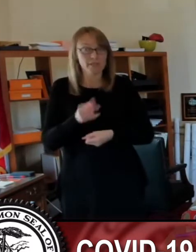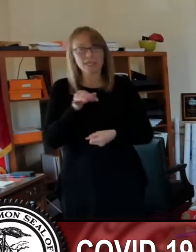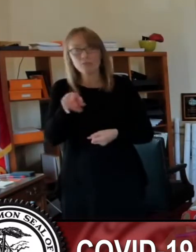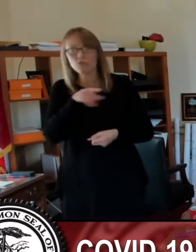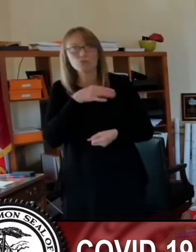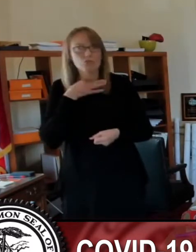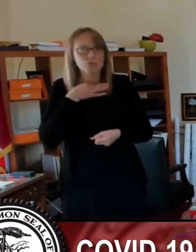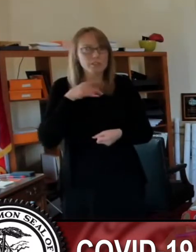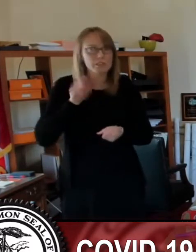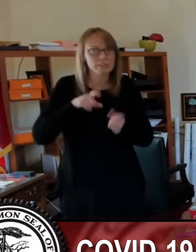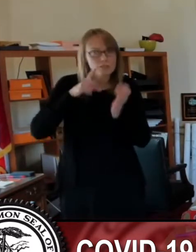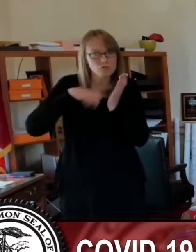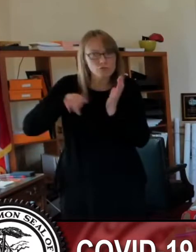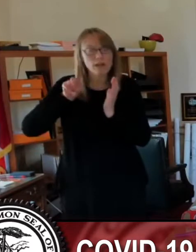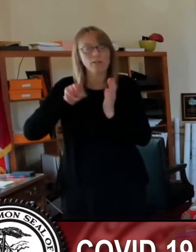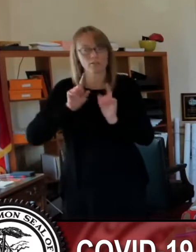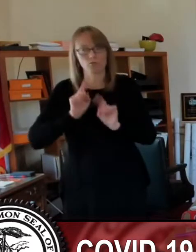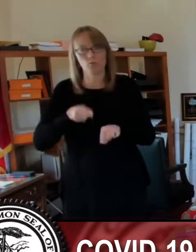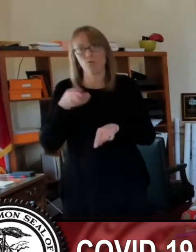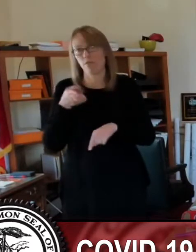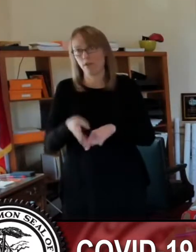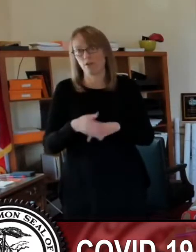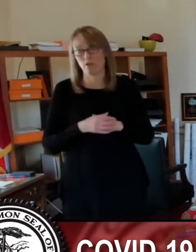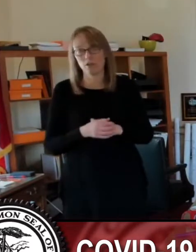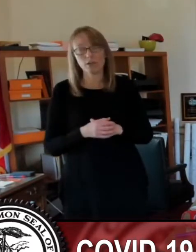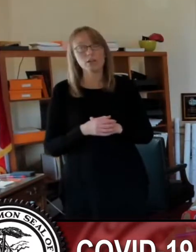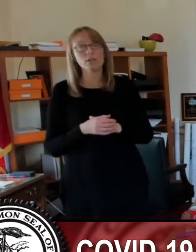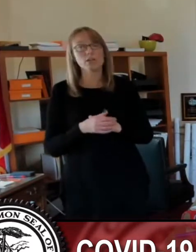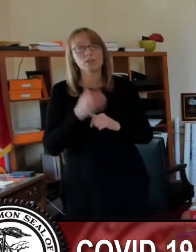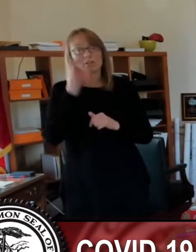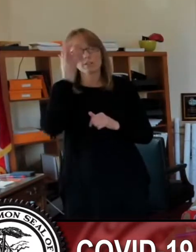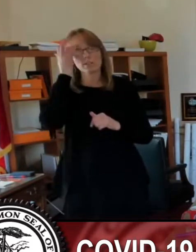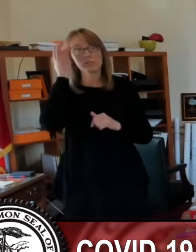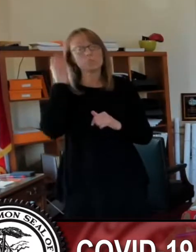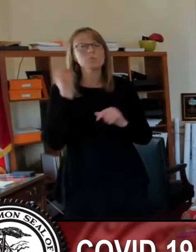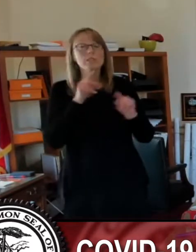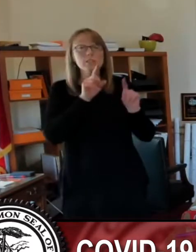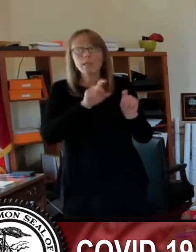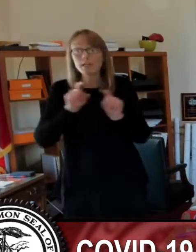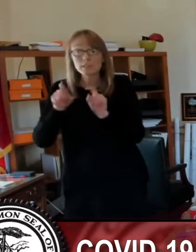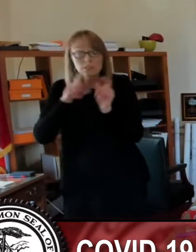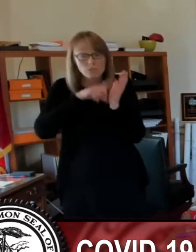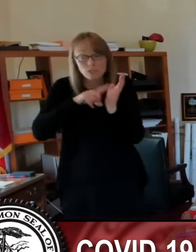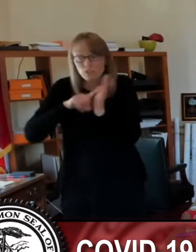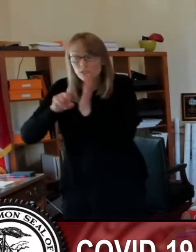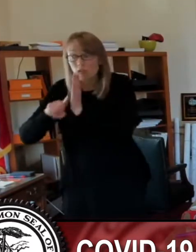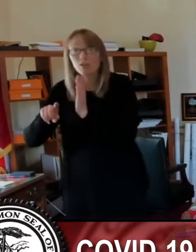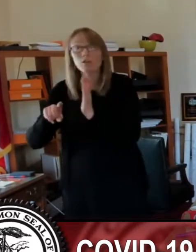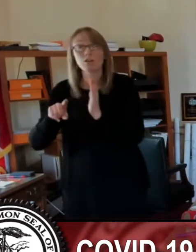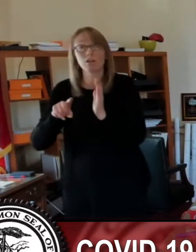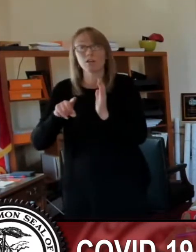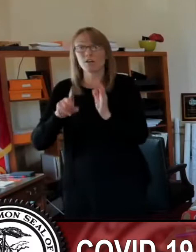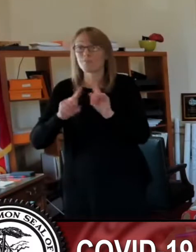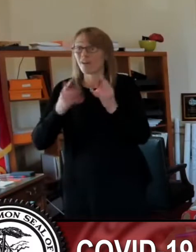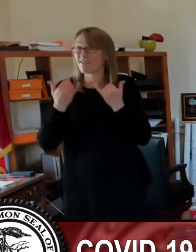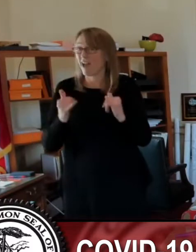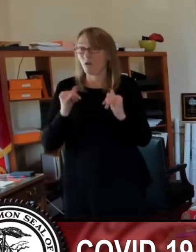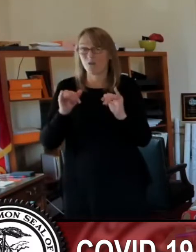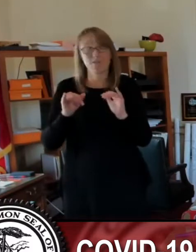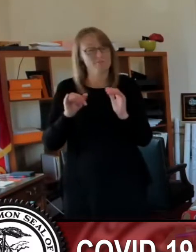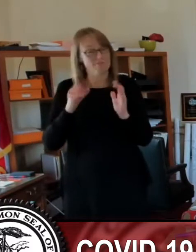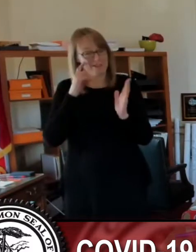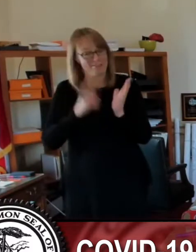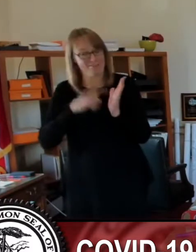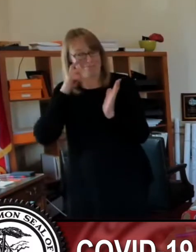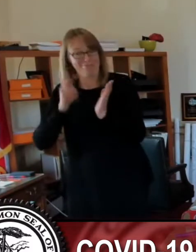Testing, finding the positive cases. We've been doing a good job at testing, but we're finding a lot more positive cases.